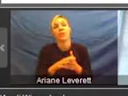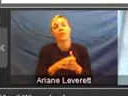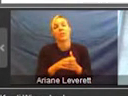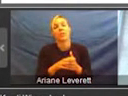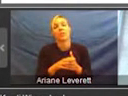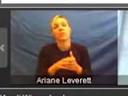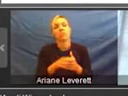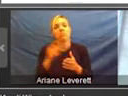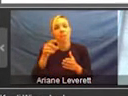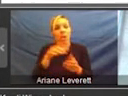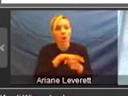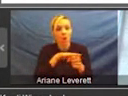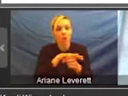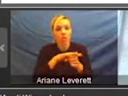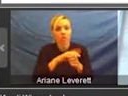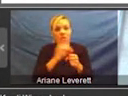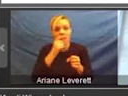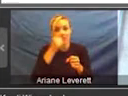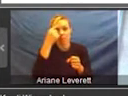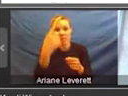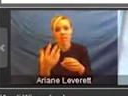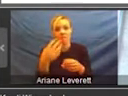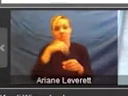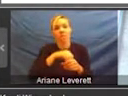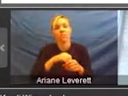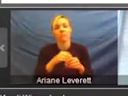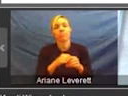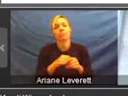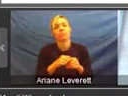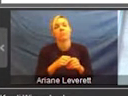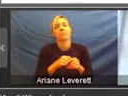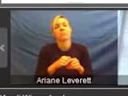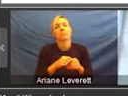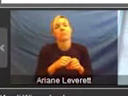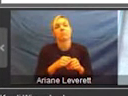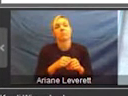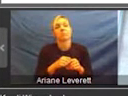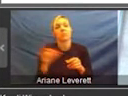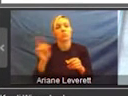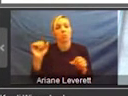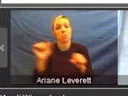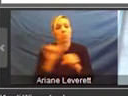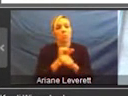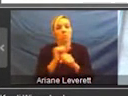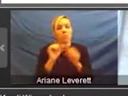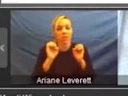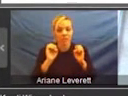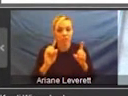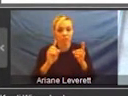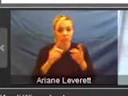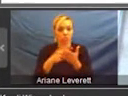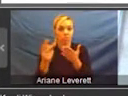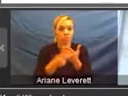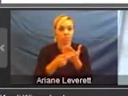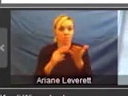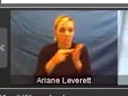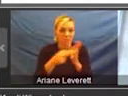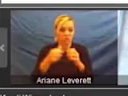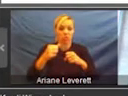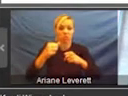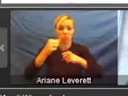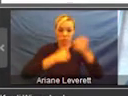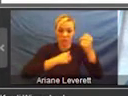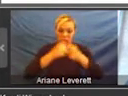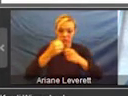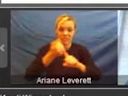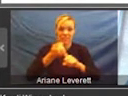do invest in educational programs that should be structural, and that should then mean ensuring to collaborate, to have the